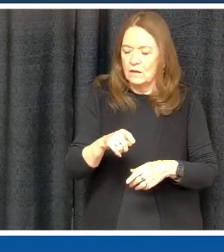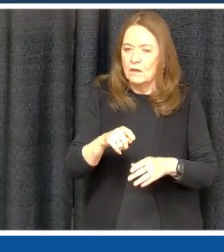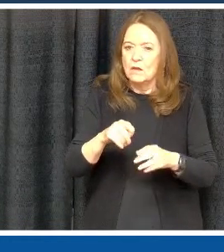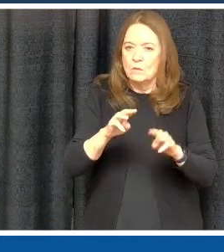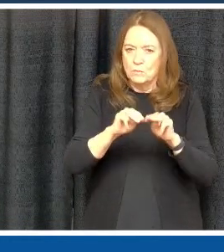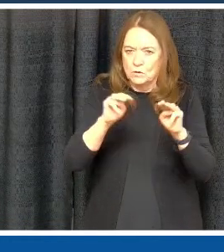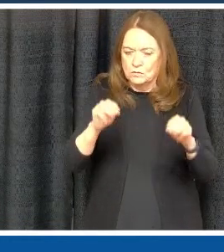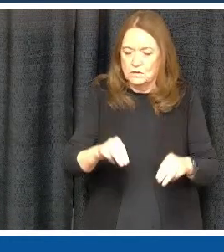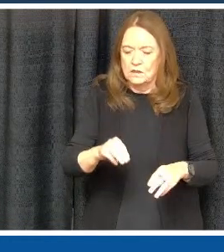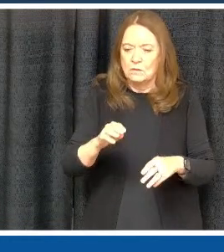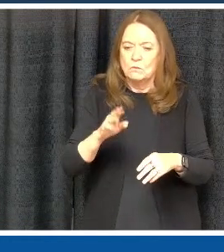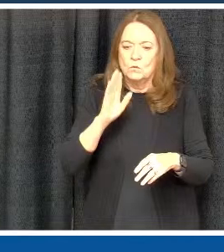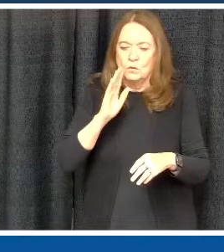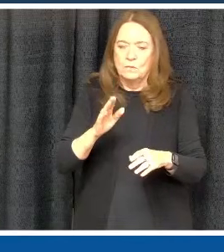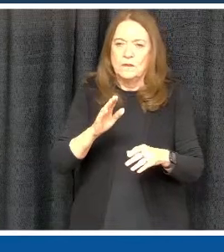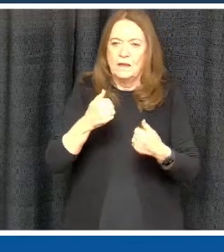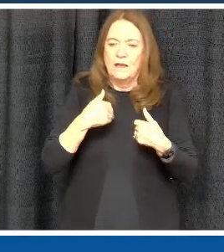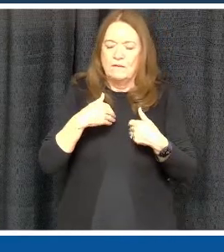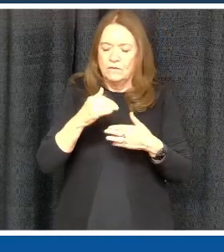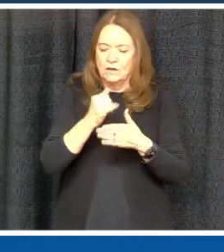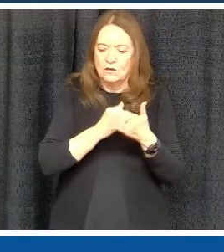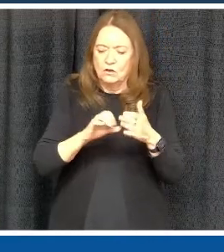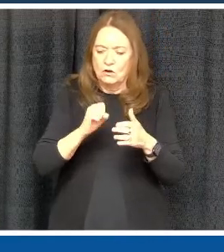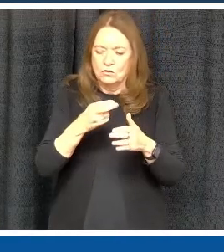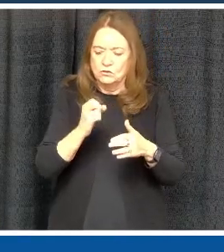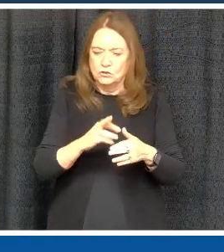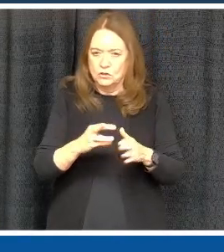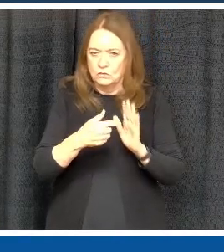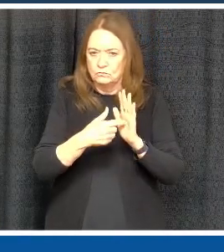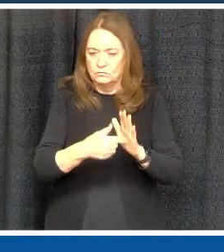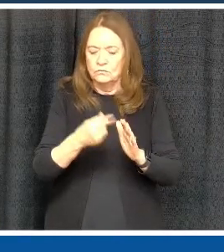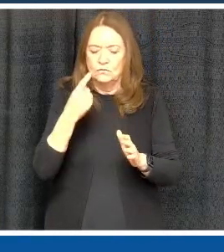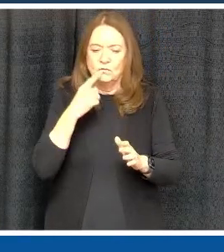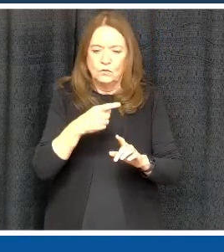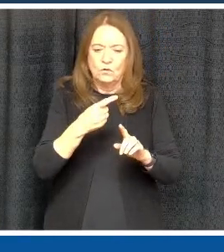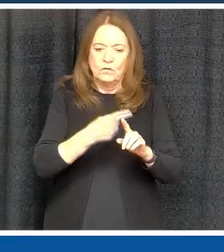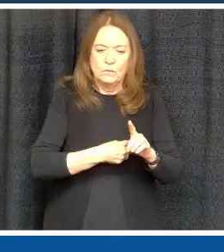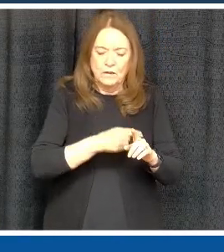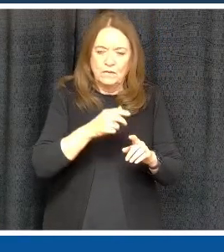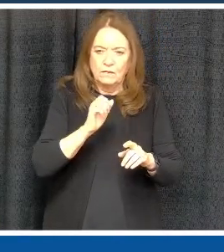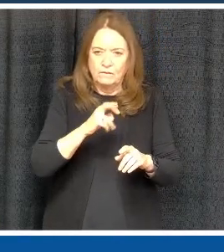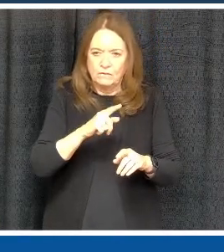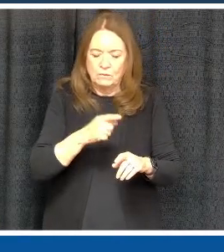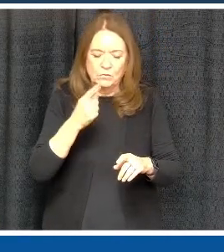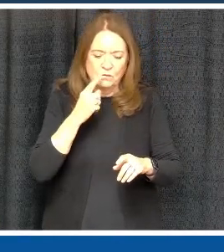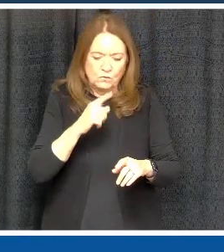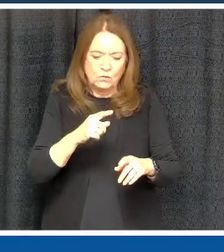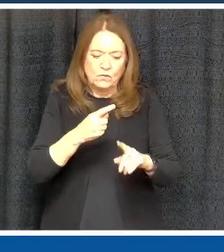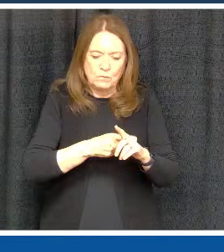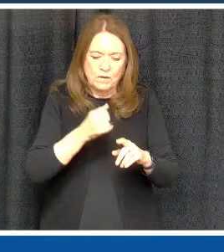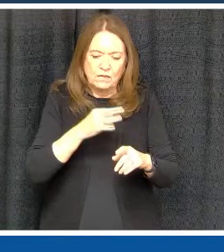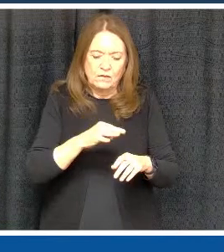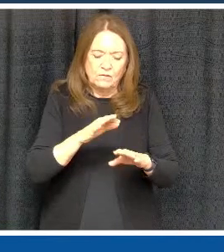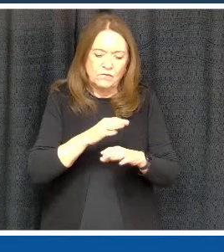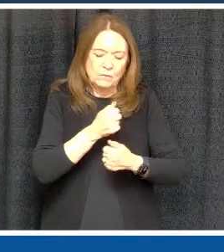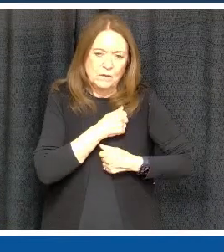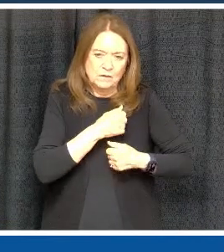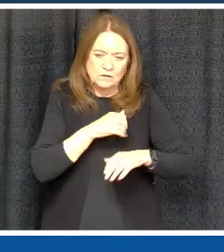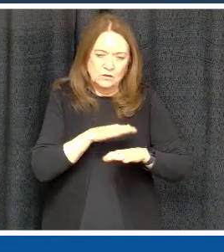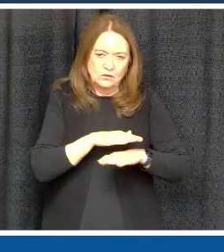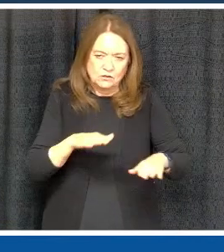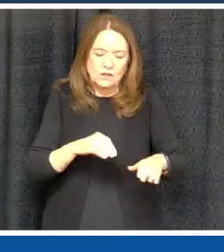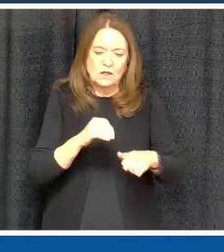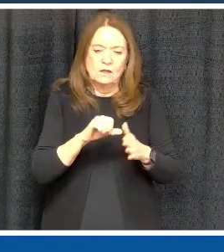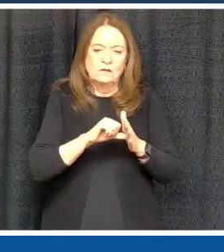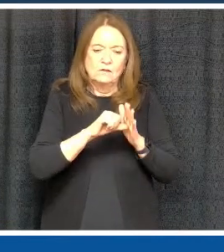Month of the Military Child art show at the museum during the month of April, and they'll be featuring artwork made